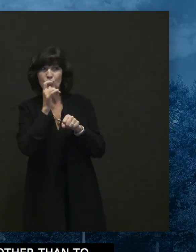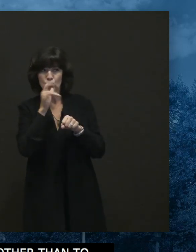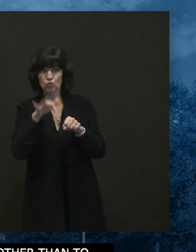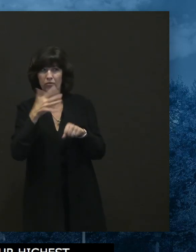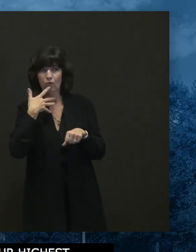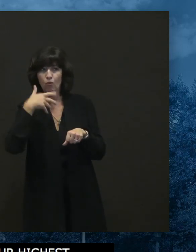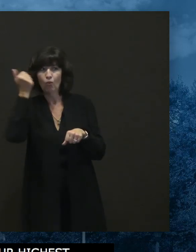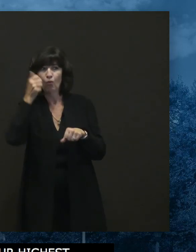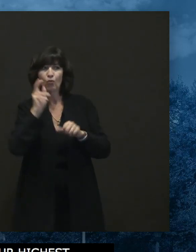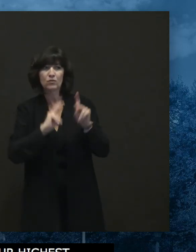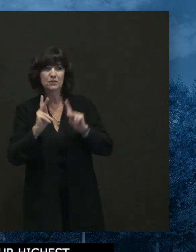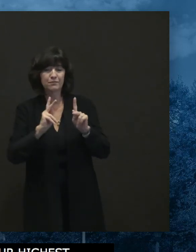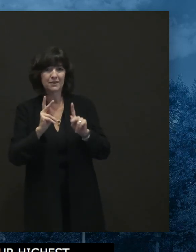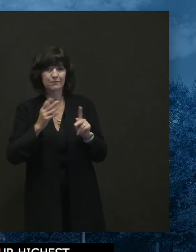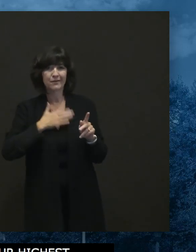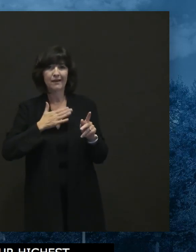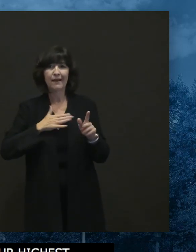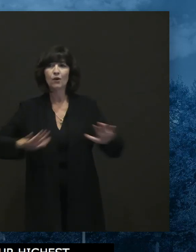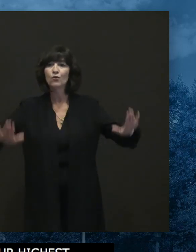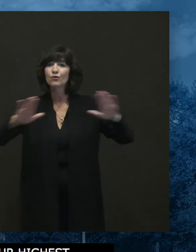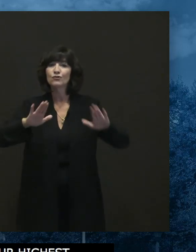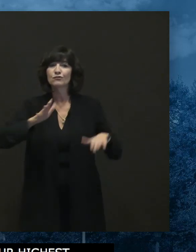grandfathers, and we want to protect them.